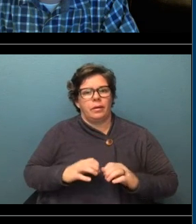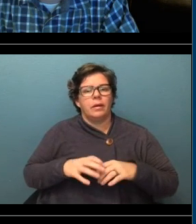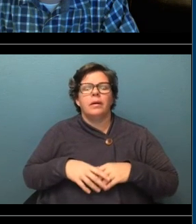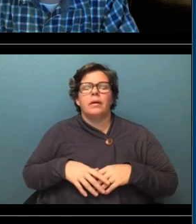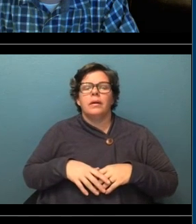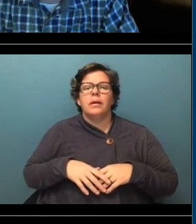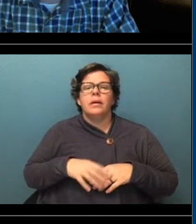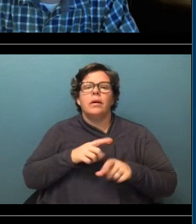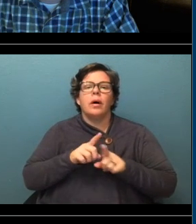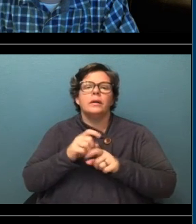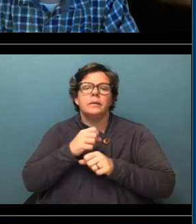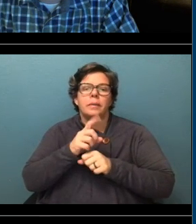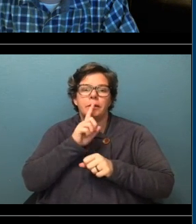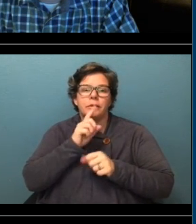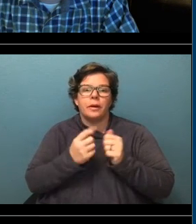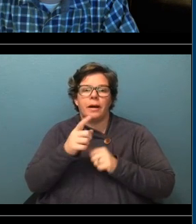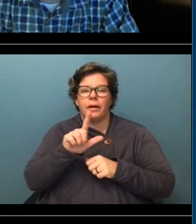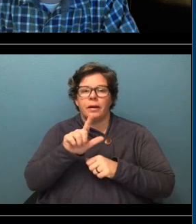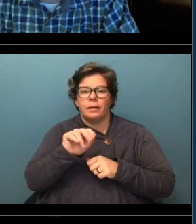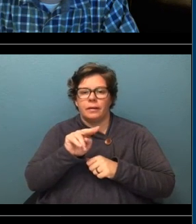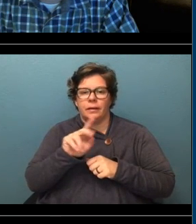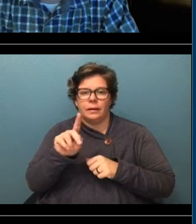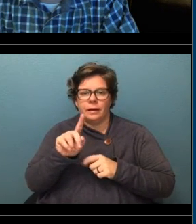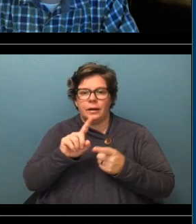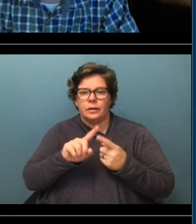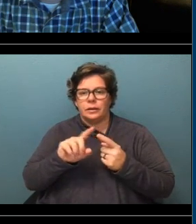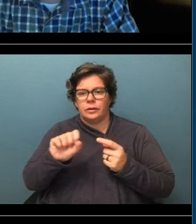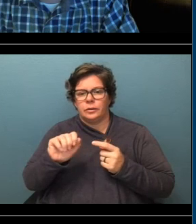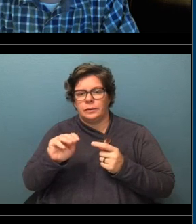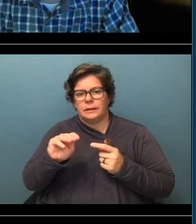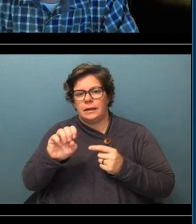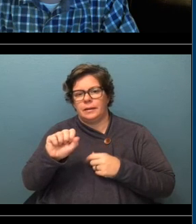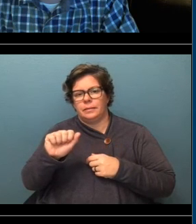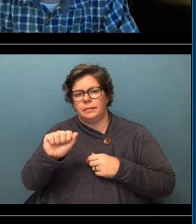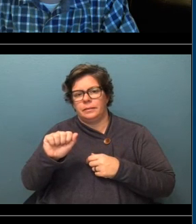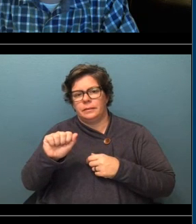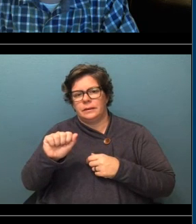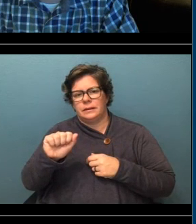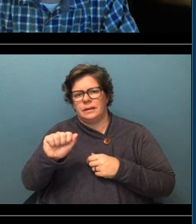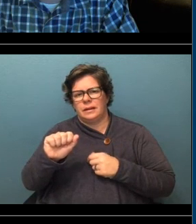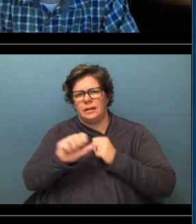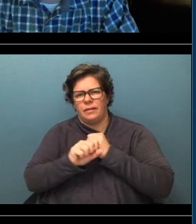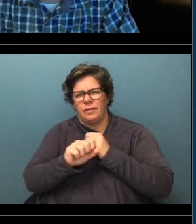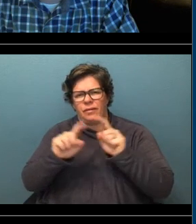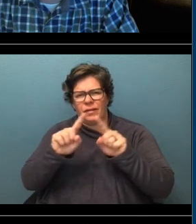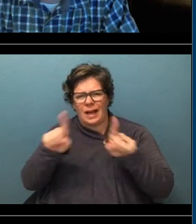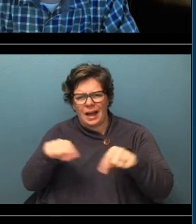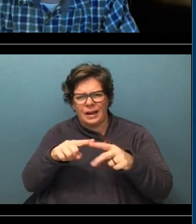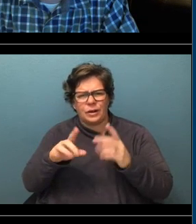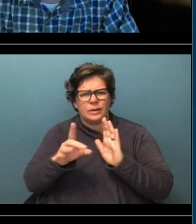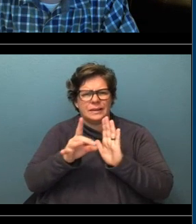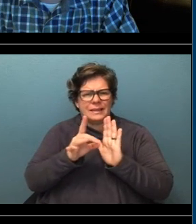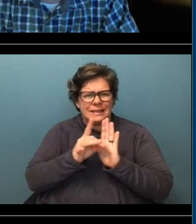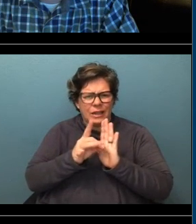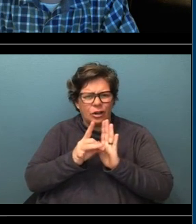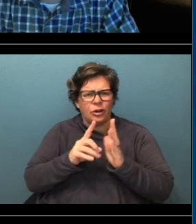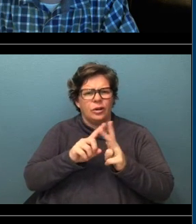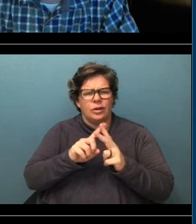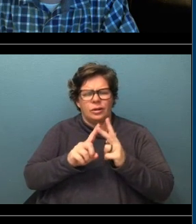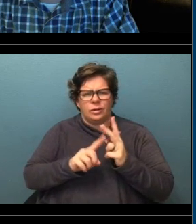everybody has the link to the SAMHSA website where you can order stickers, brochures, and flyers. And I'm pretty sure that all of